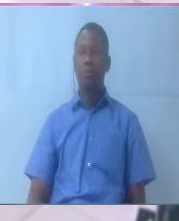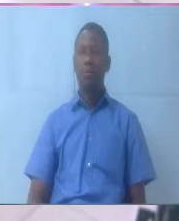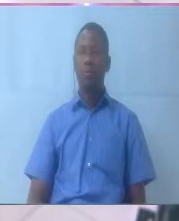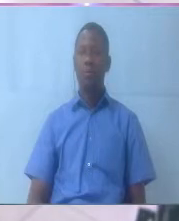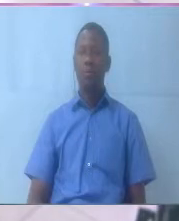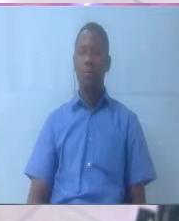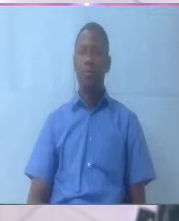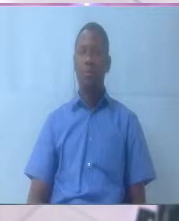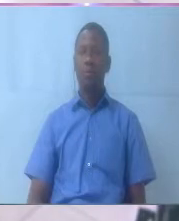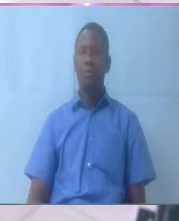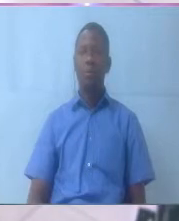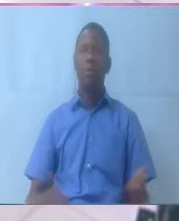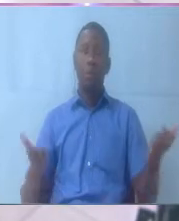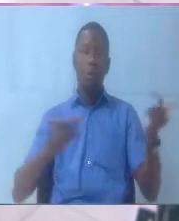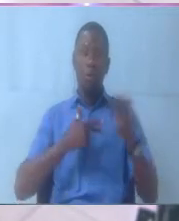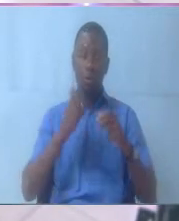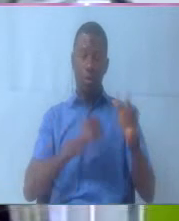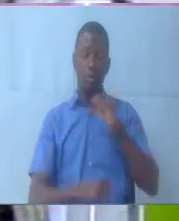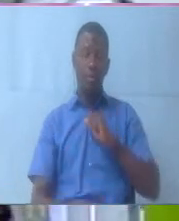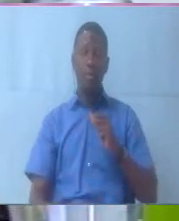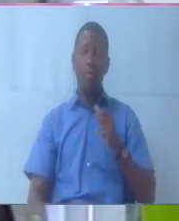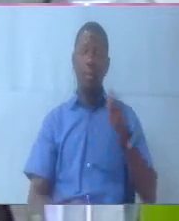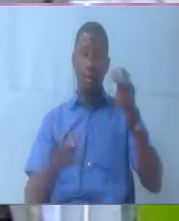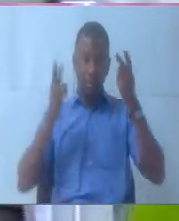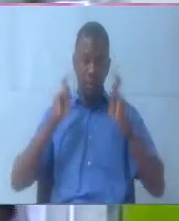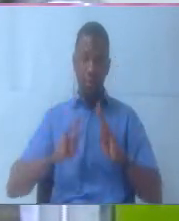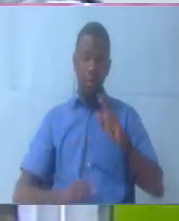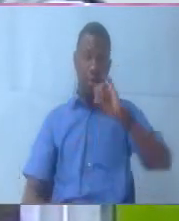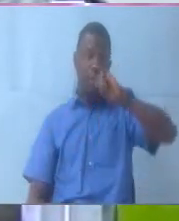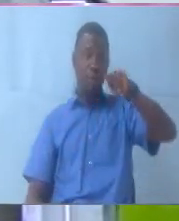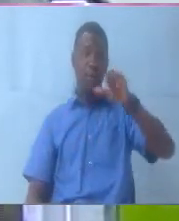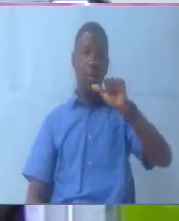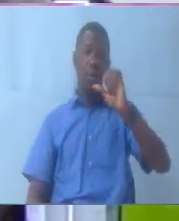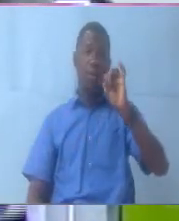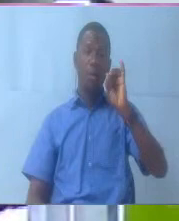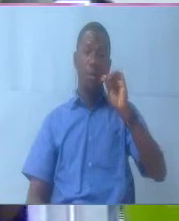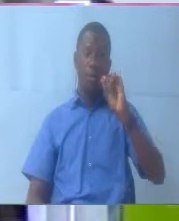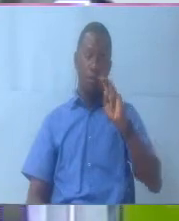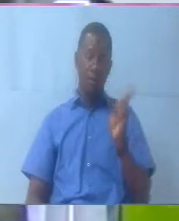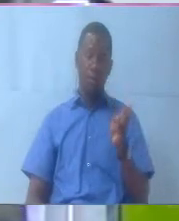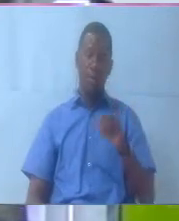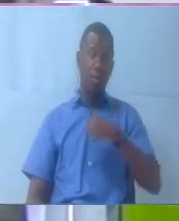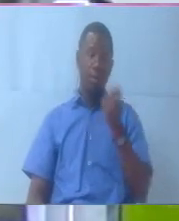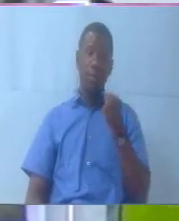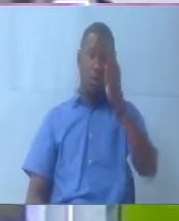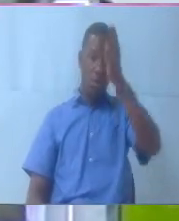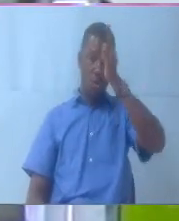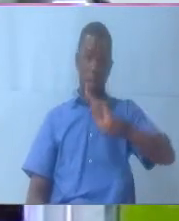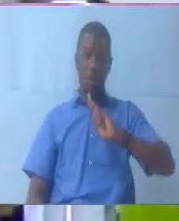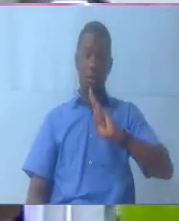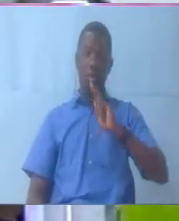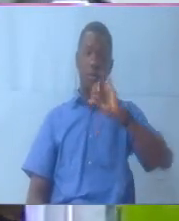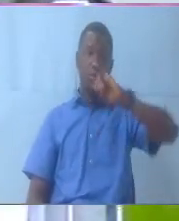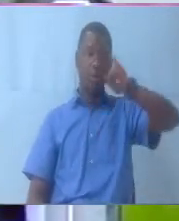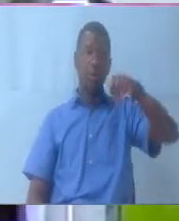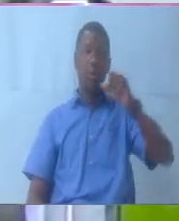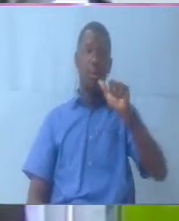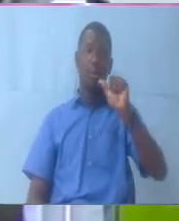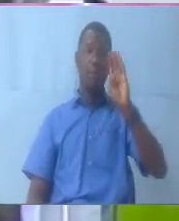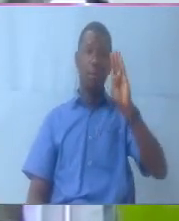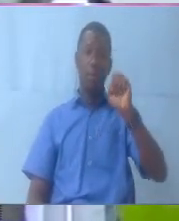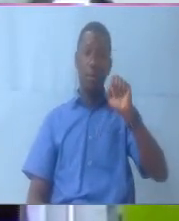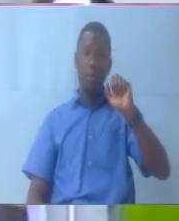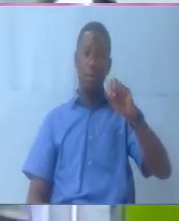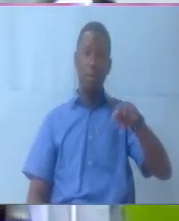Welcome back, Justice Jaita and Honorable Jabang. Justice Jaita, Bismillah, and Honorable Jabang. Before the